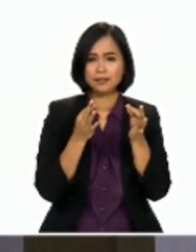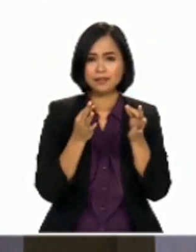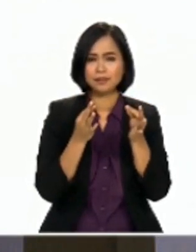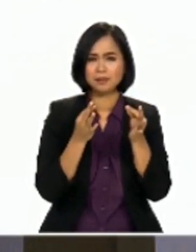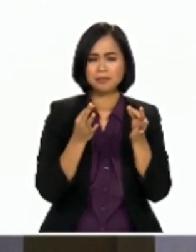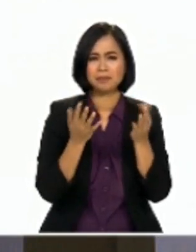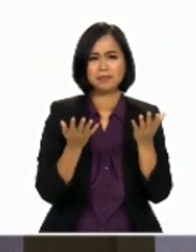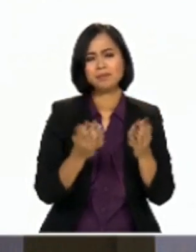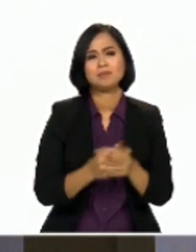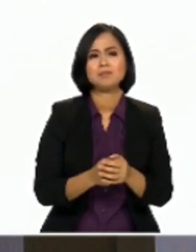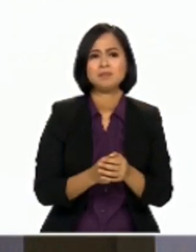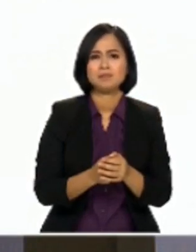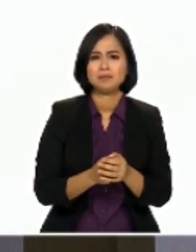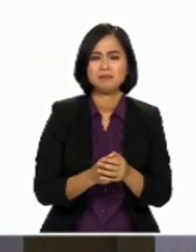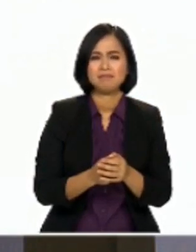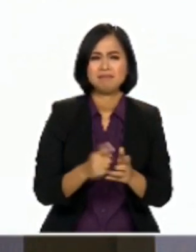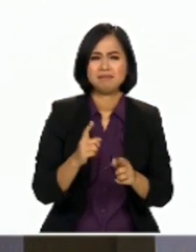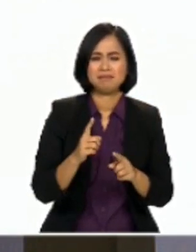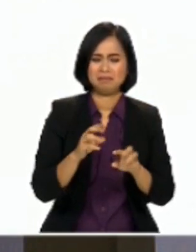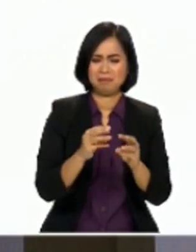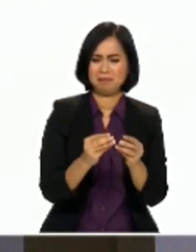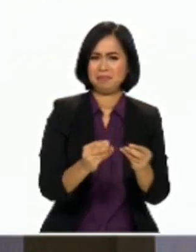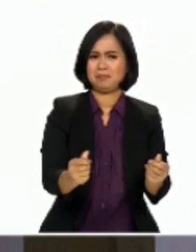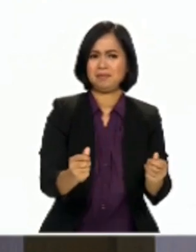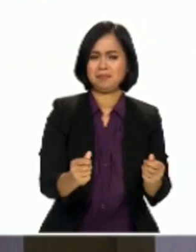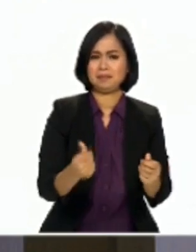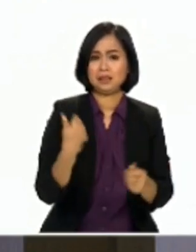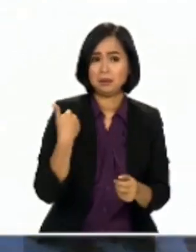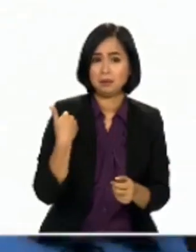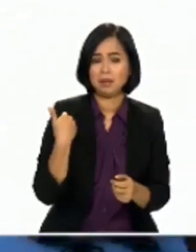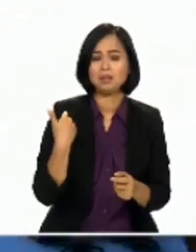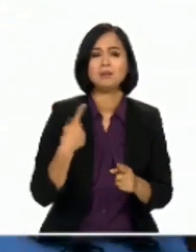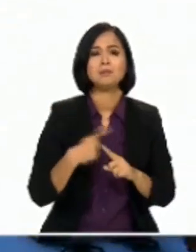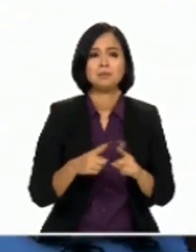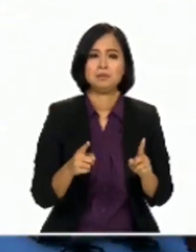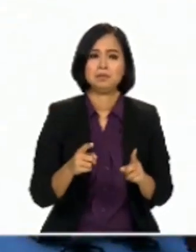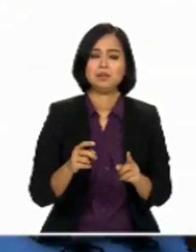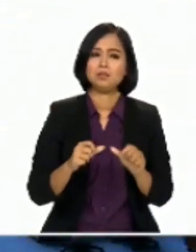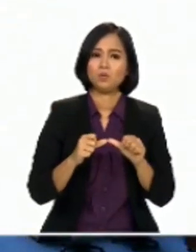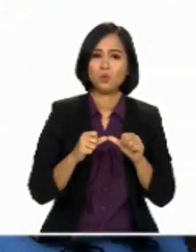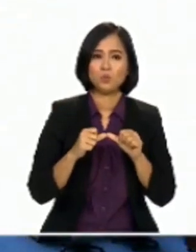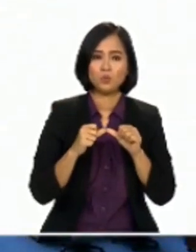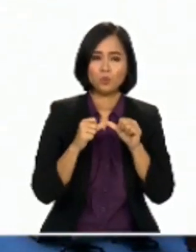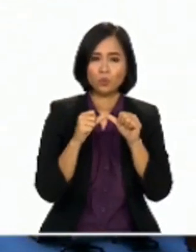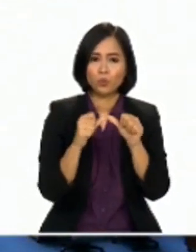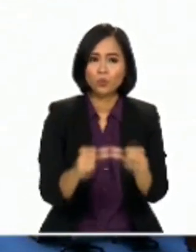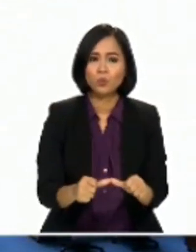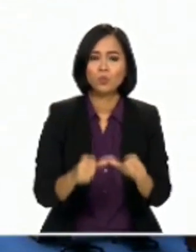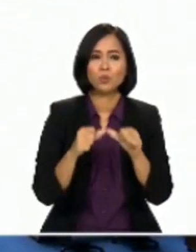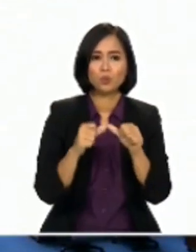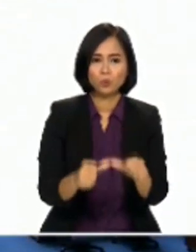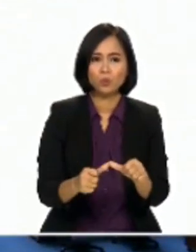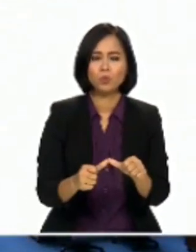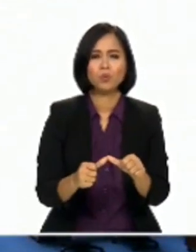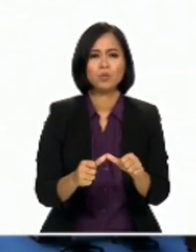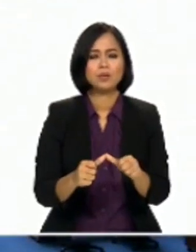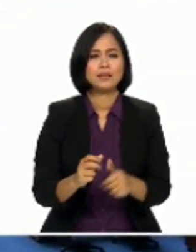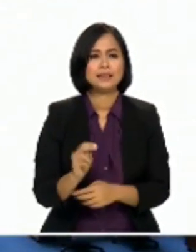will not be crossed unless we continue to eliminate